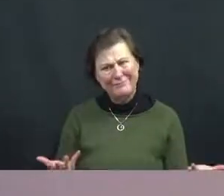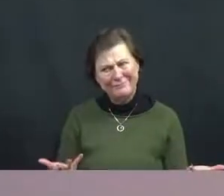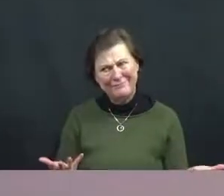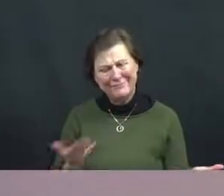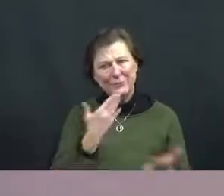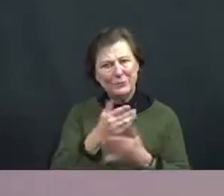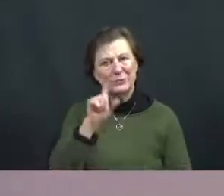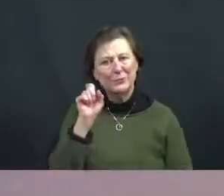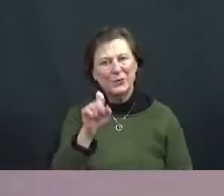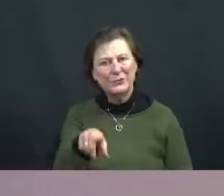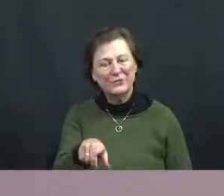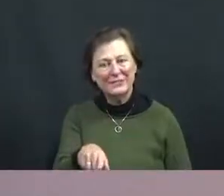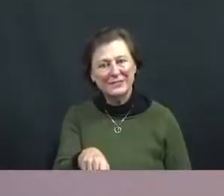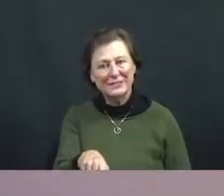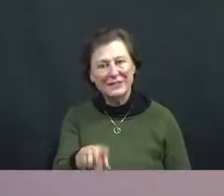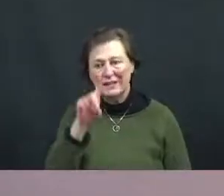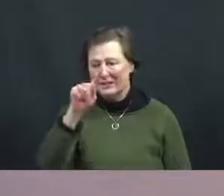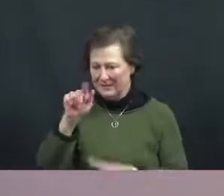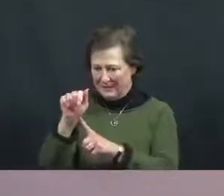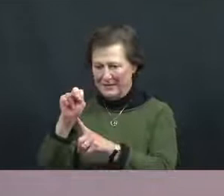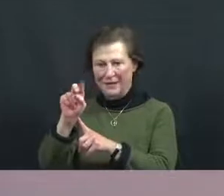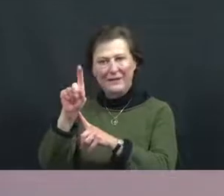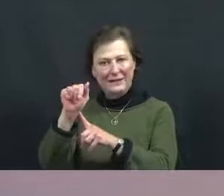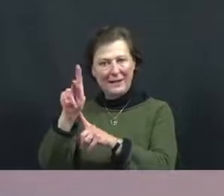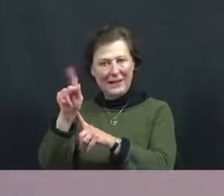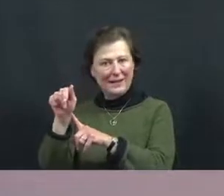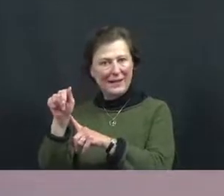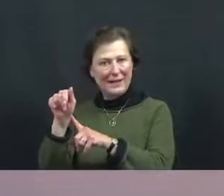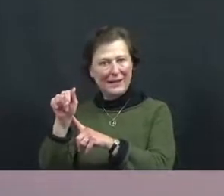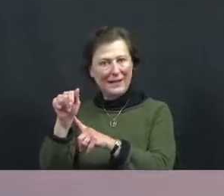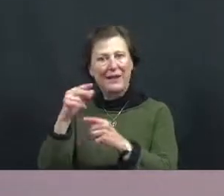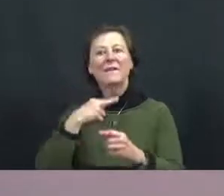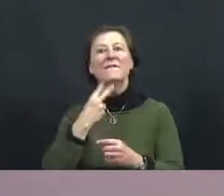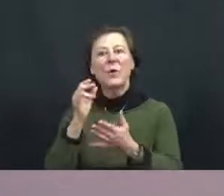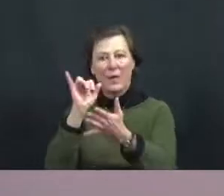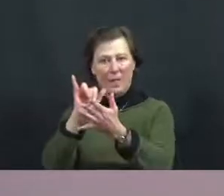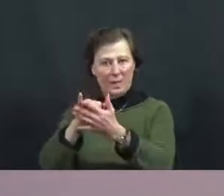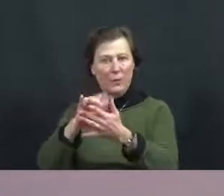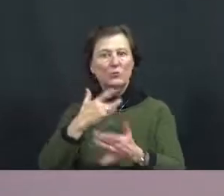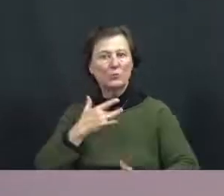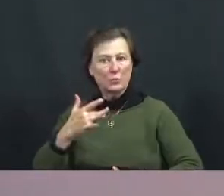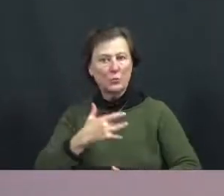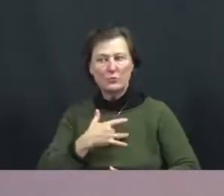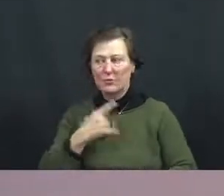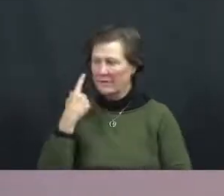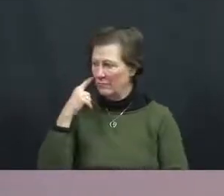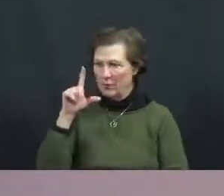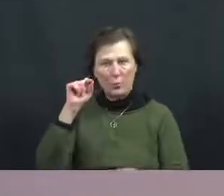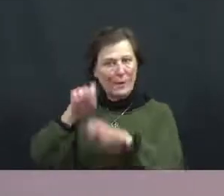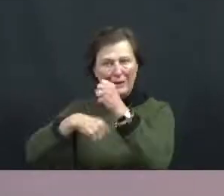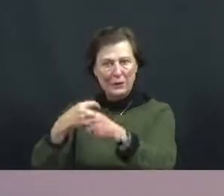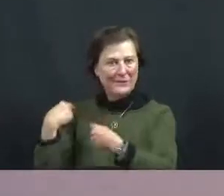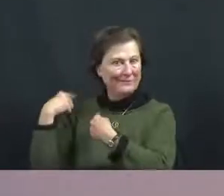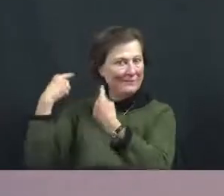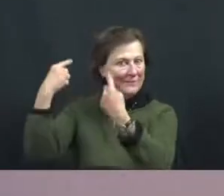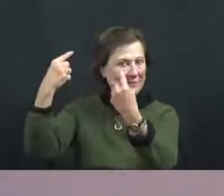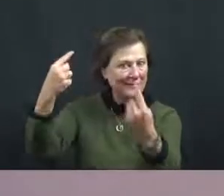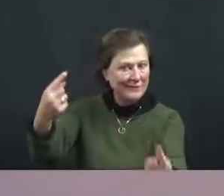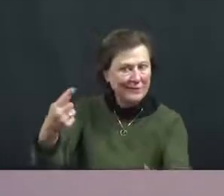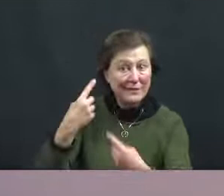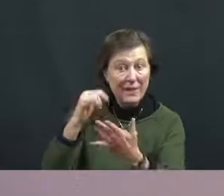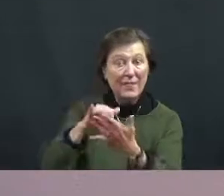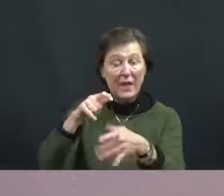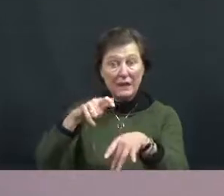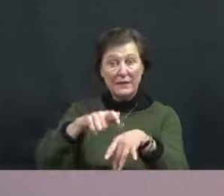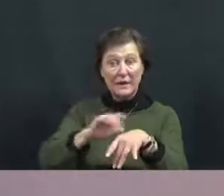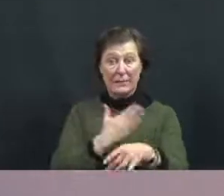Tandeka voiced these concerns nearly over 2 decades ago. And since then, our association has doubled down